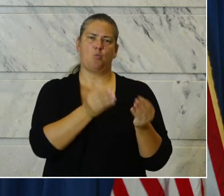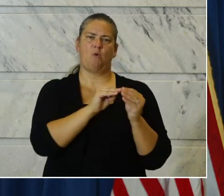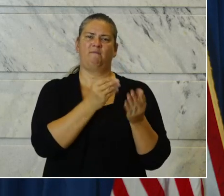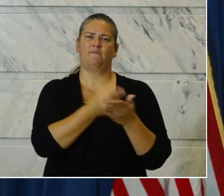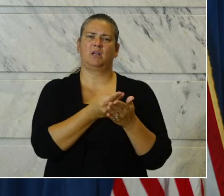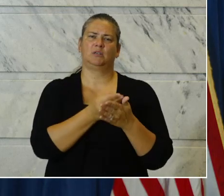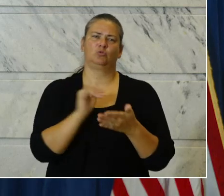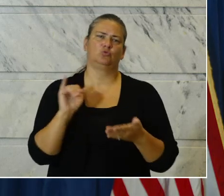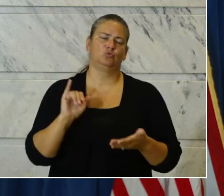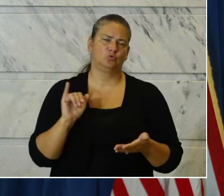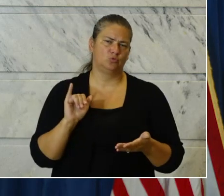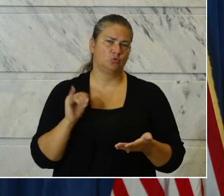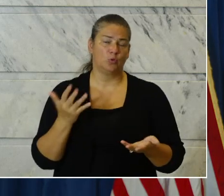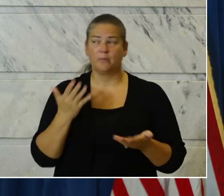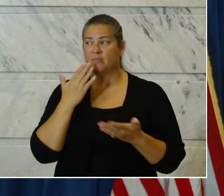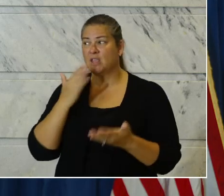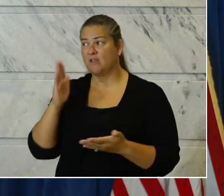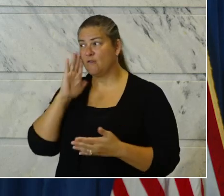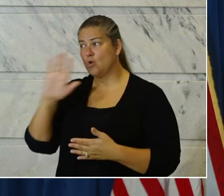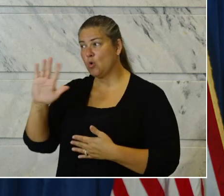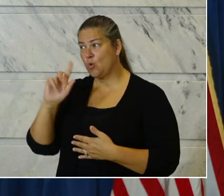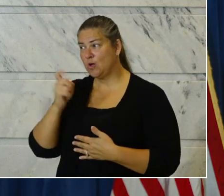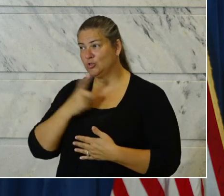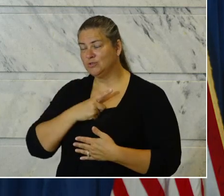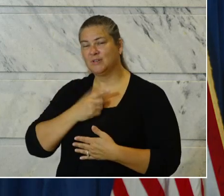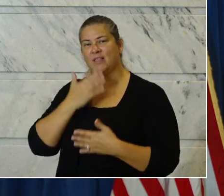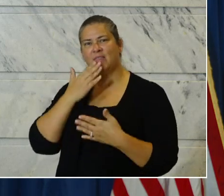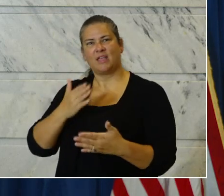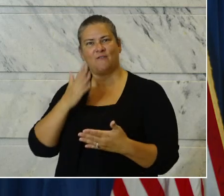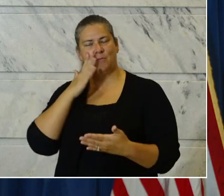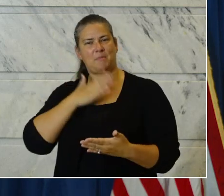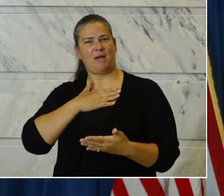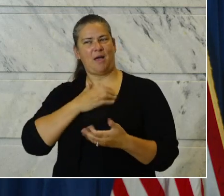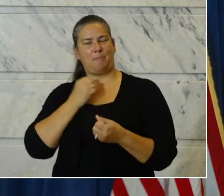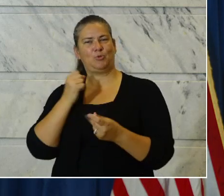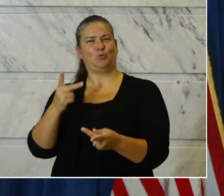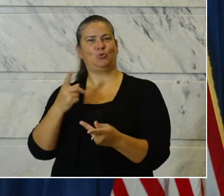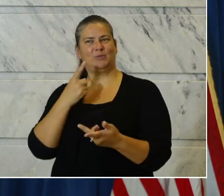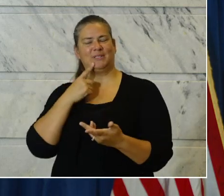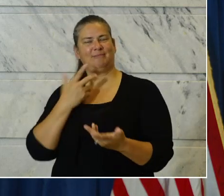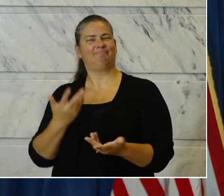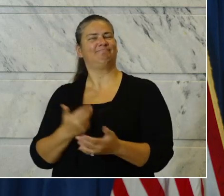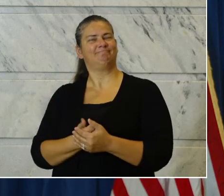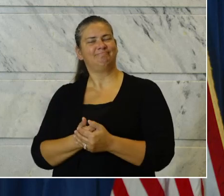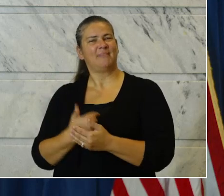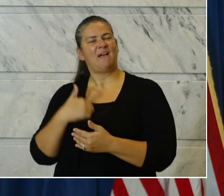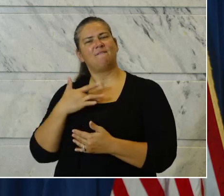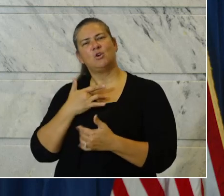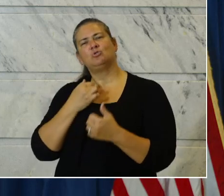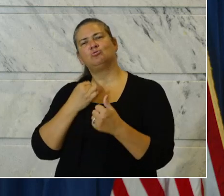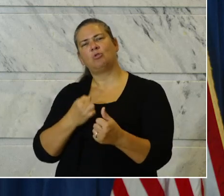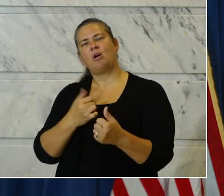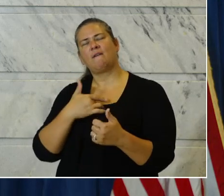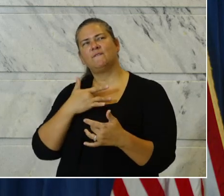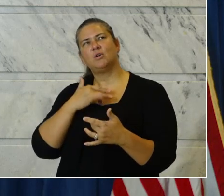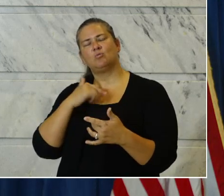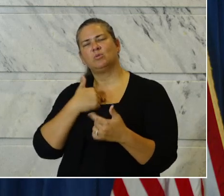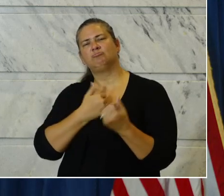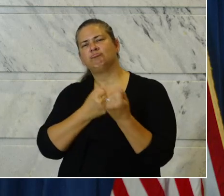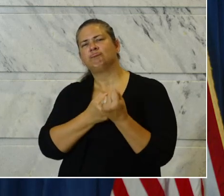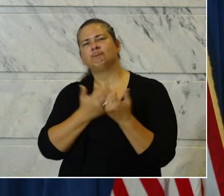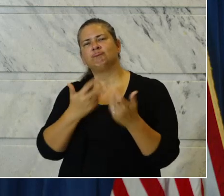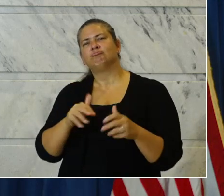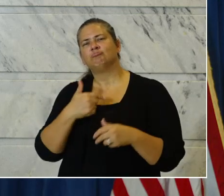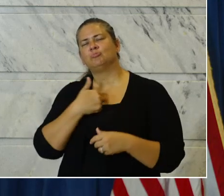So thank you for that question, and thank you for the opportunity to say I feel really, really strongly about what we've done